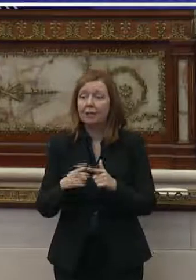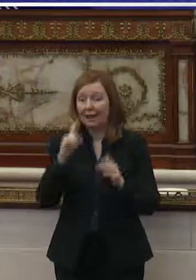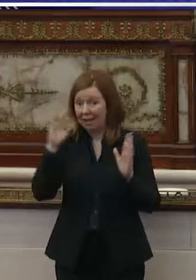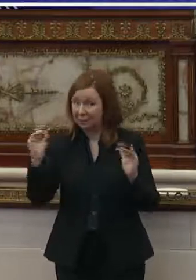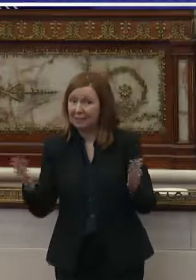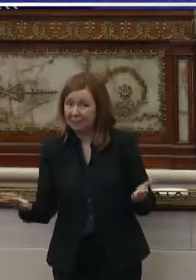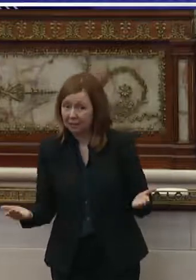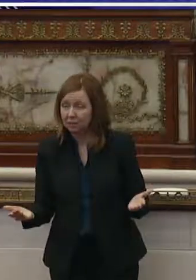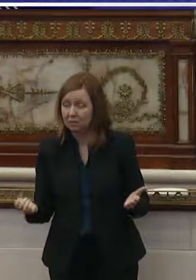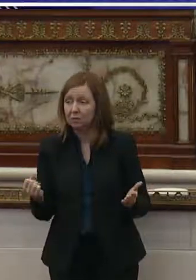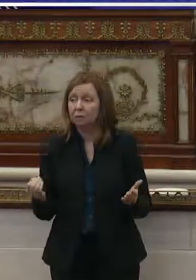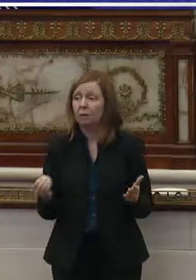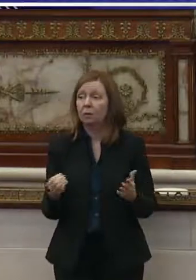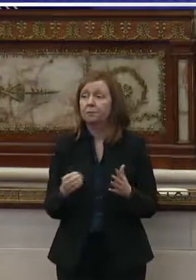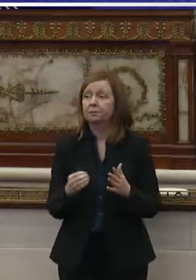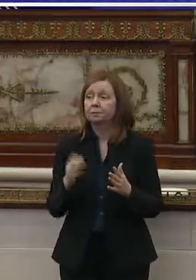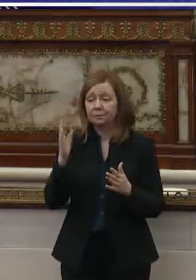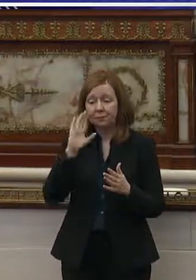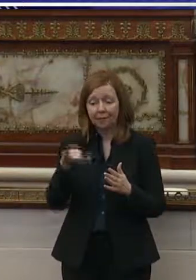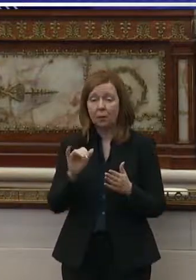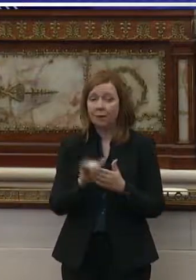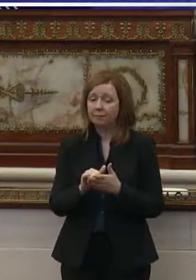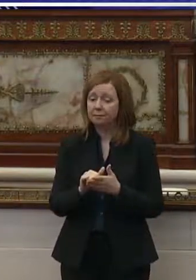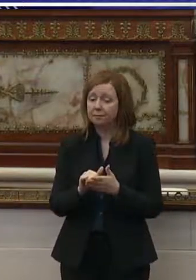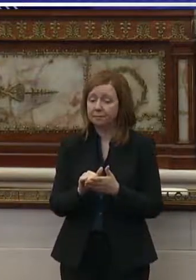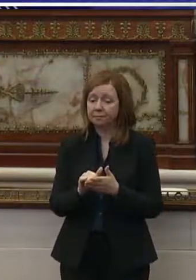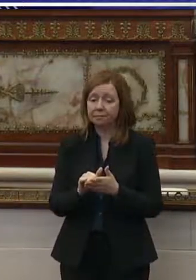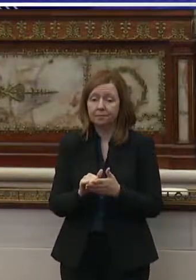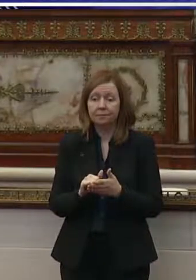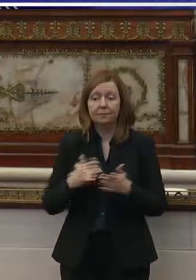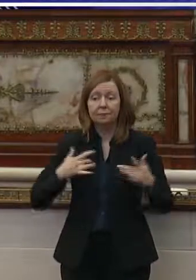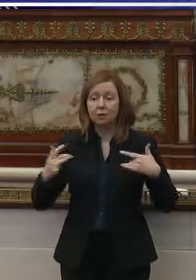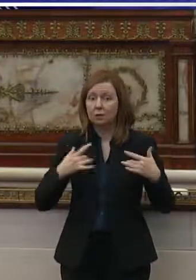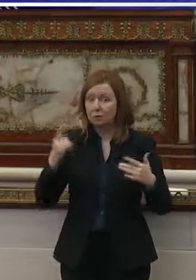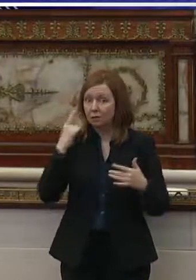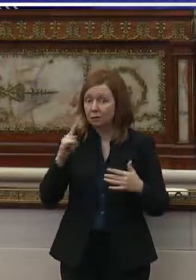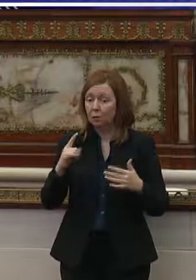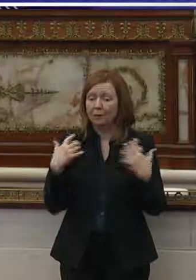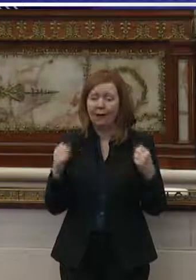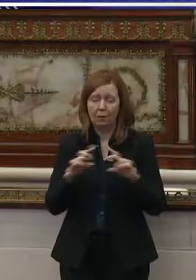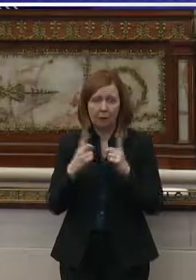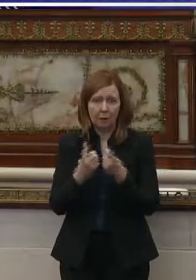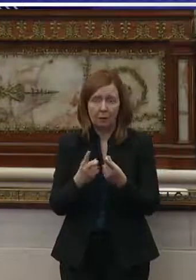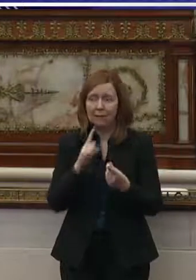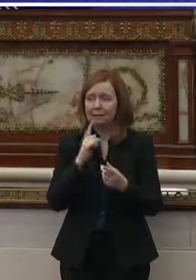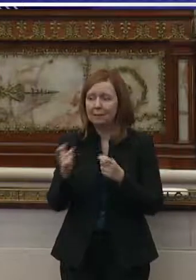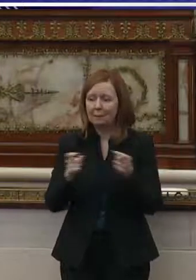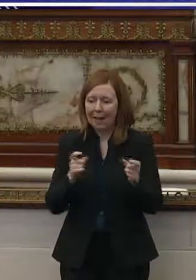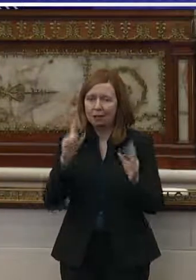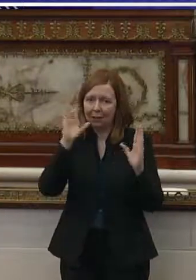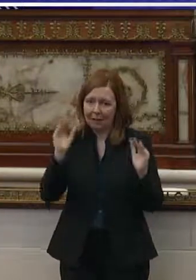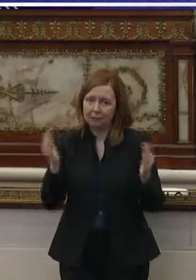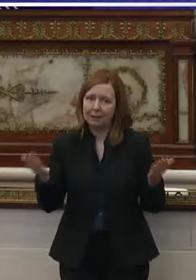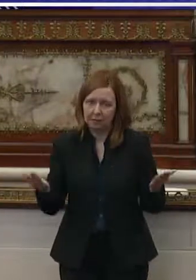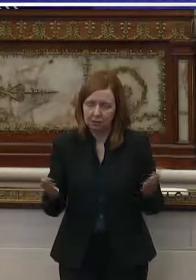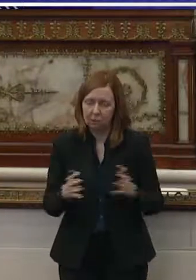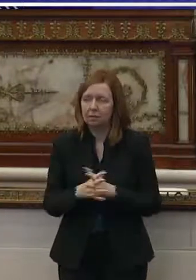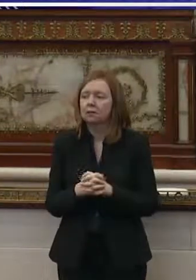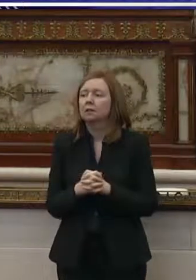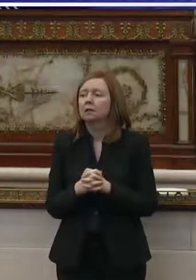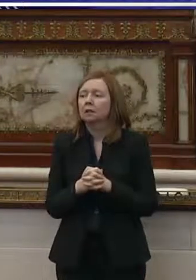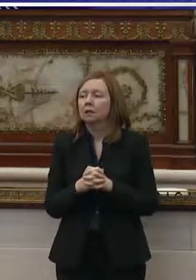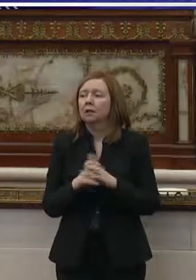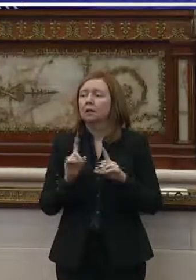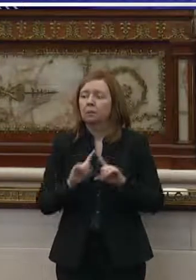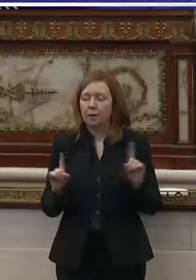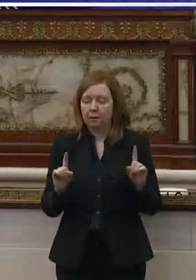expectation. All right. So, and I know that's been a concern for the health department, is managing the expectations.